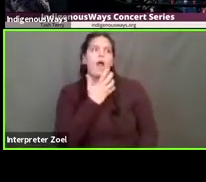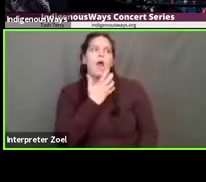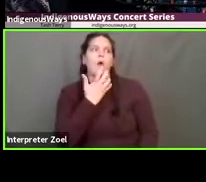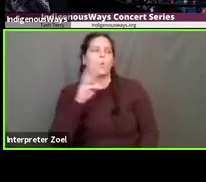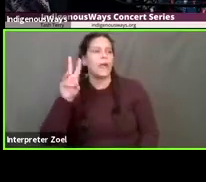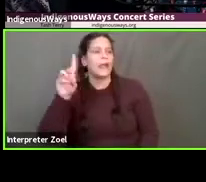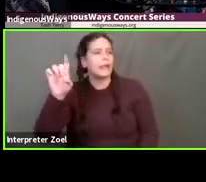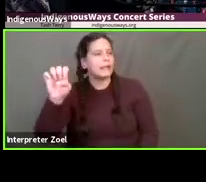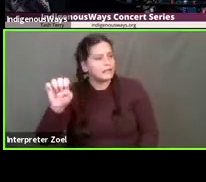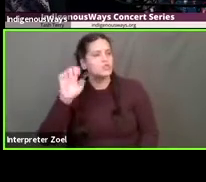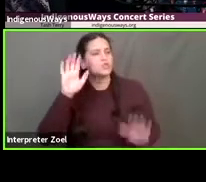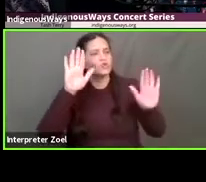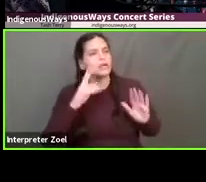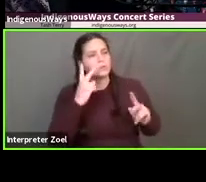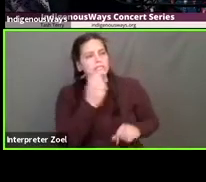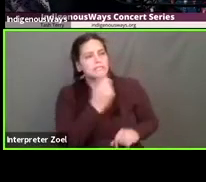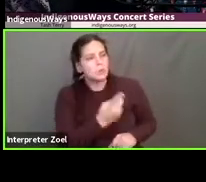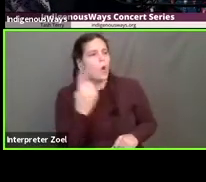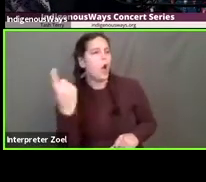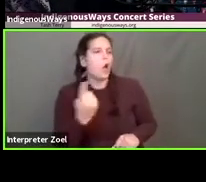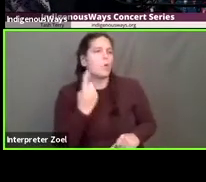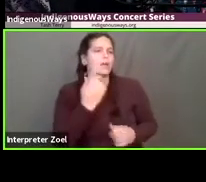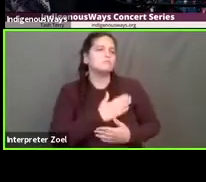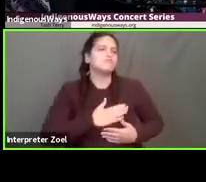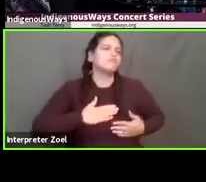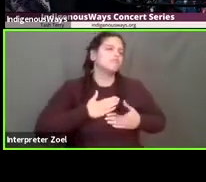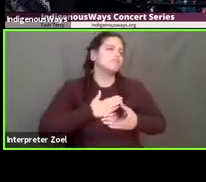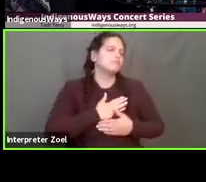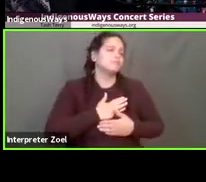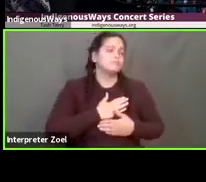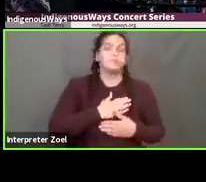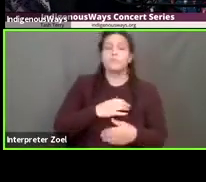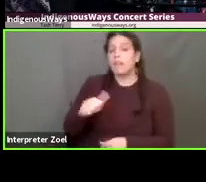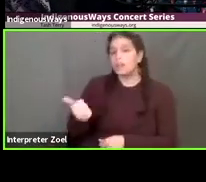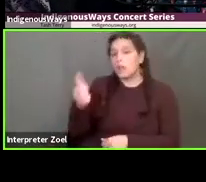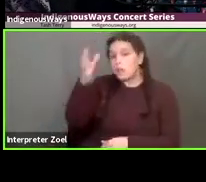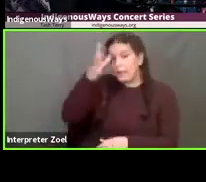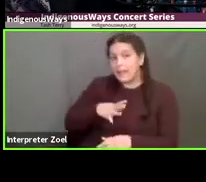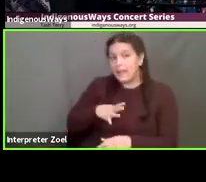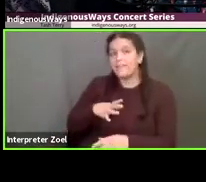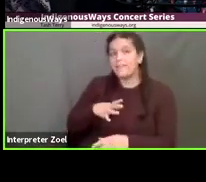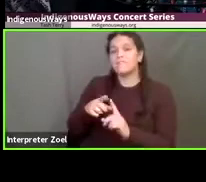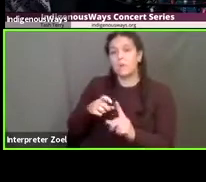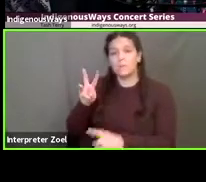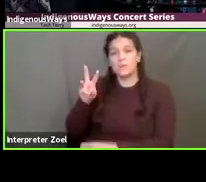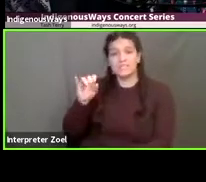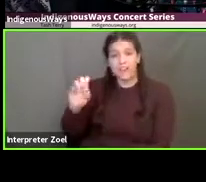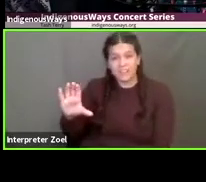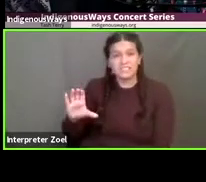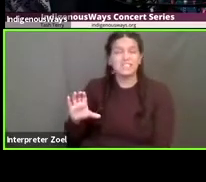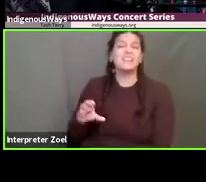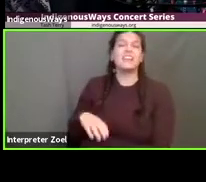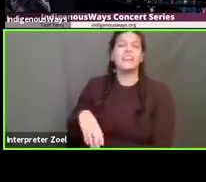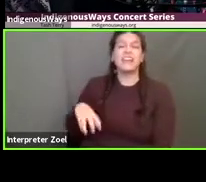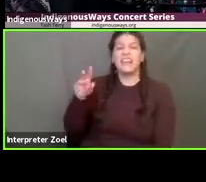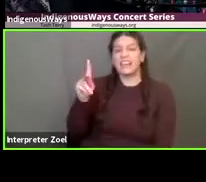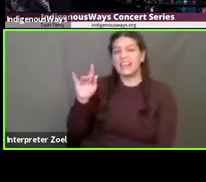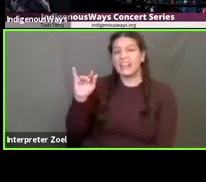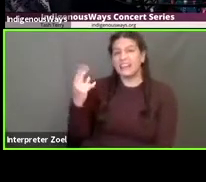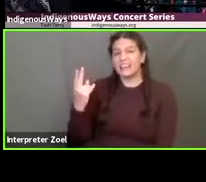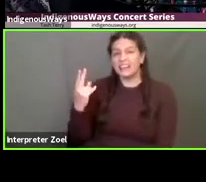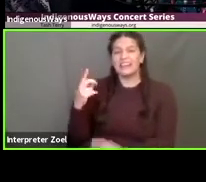It's always a treat. And a that's gentleman from Wisconsin, Keith, our brother there, says, Wade, the